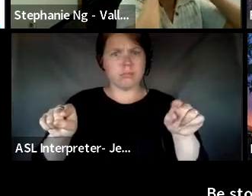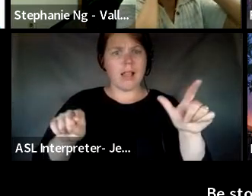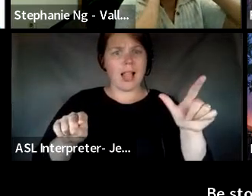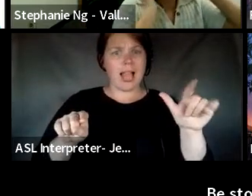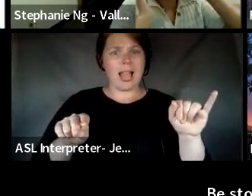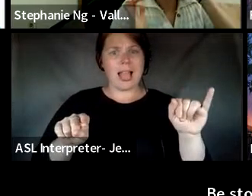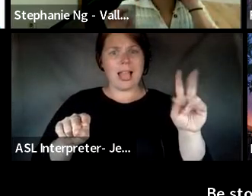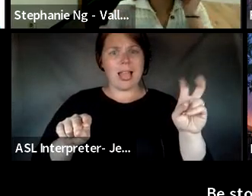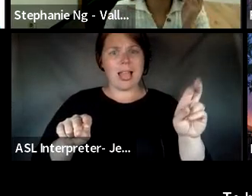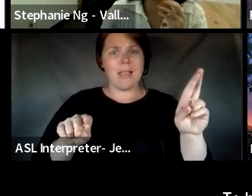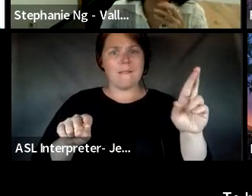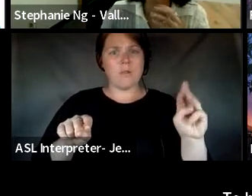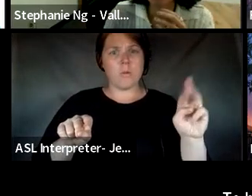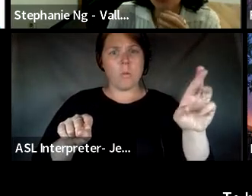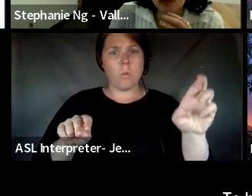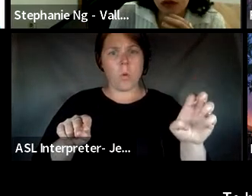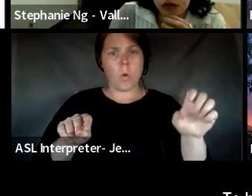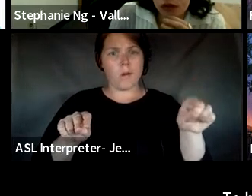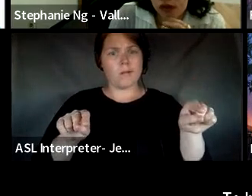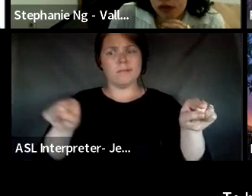built from Stockton